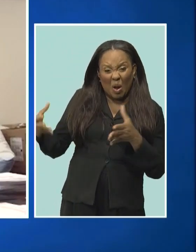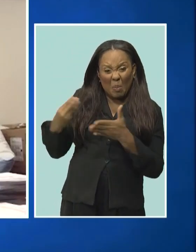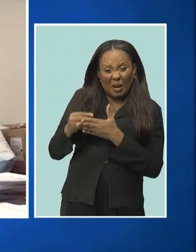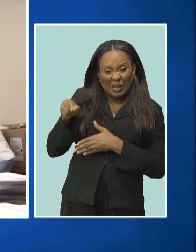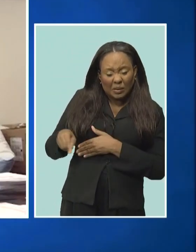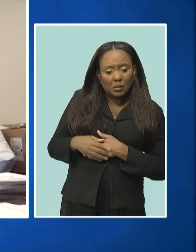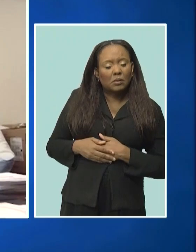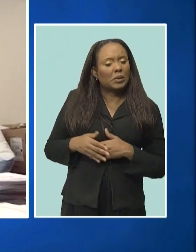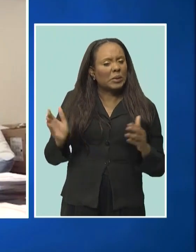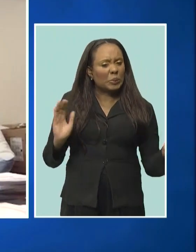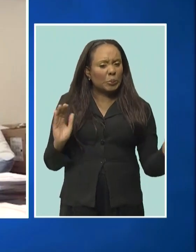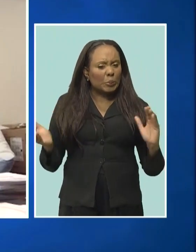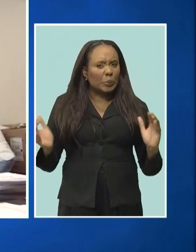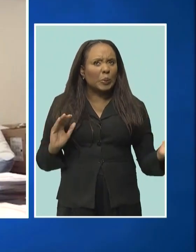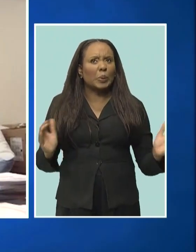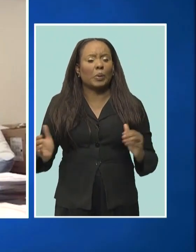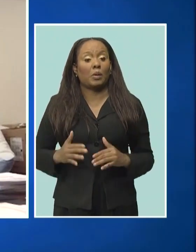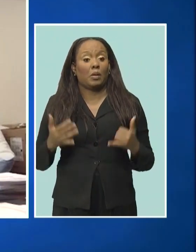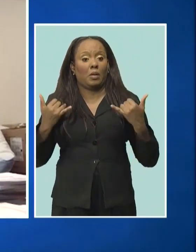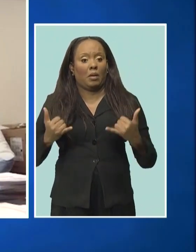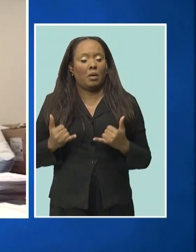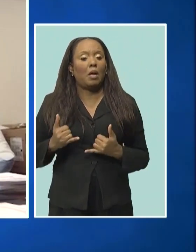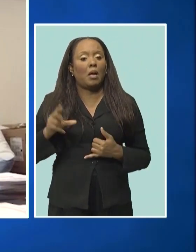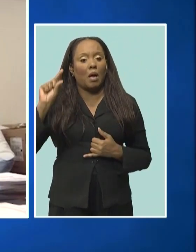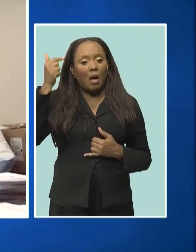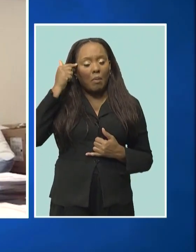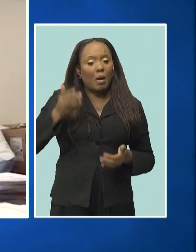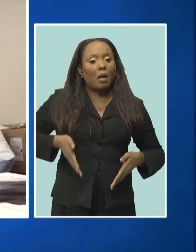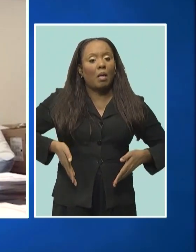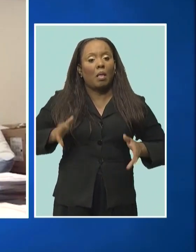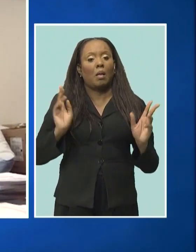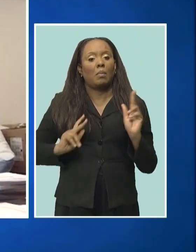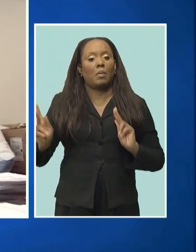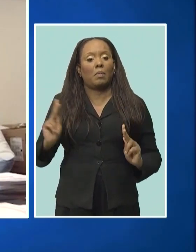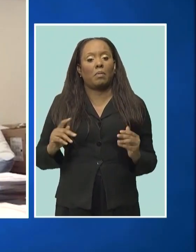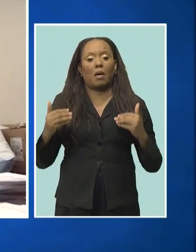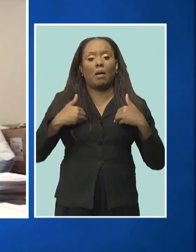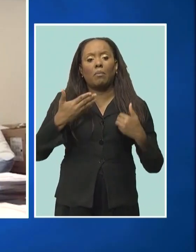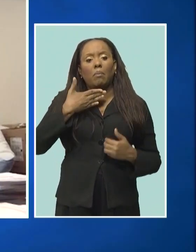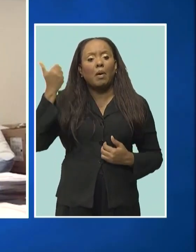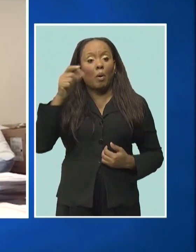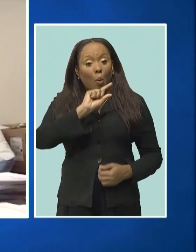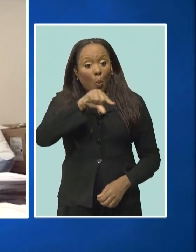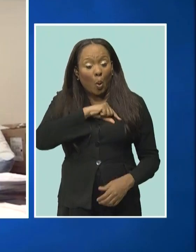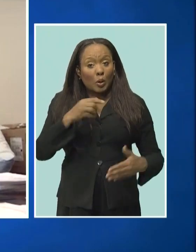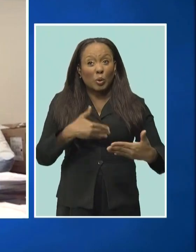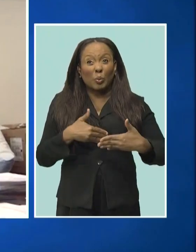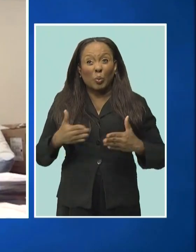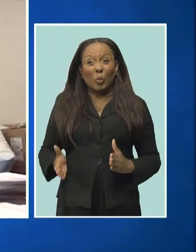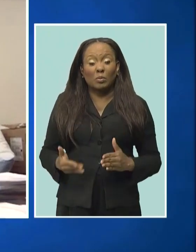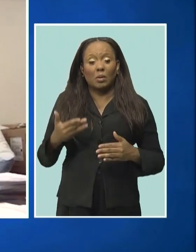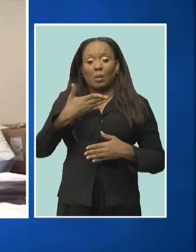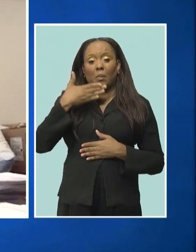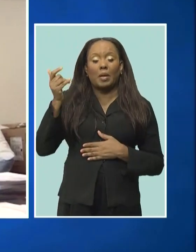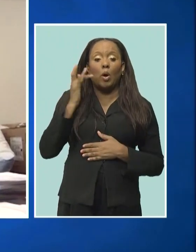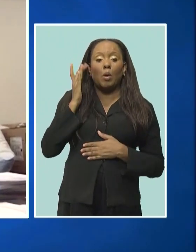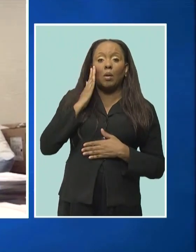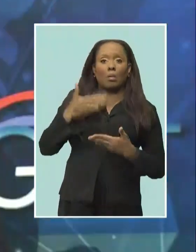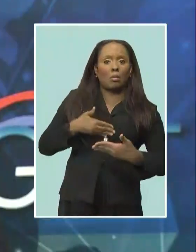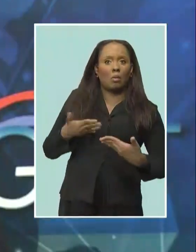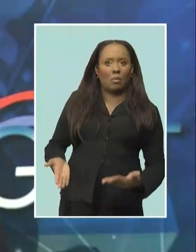and what the government has been able to do to allow people to be able to get more quality rooms in Barbados has started to make a